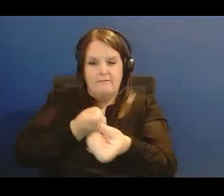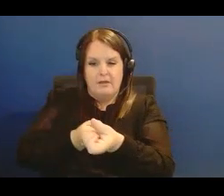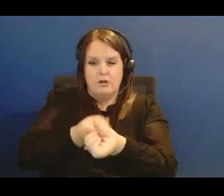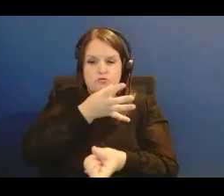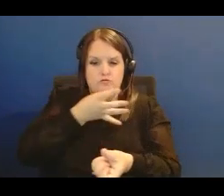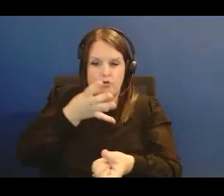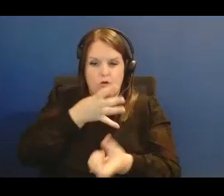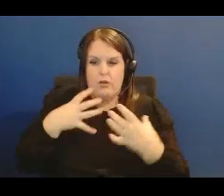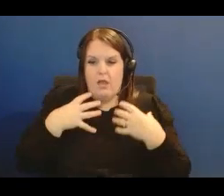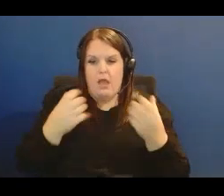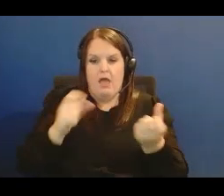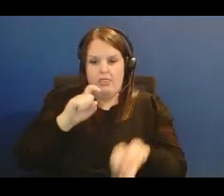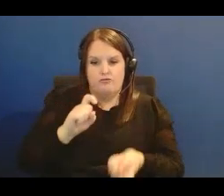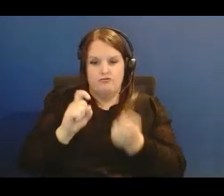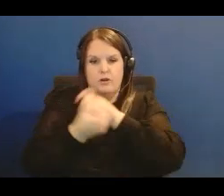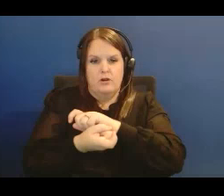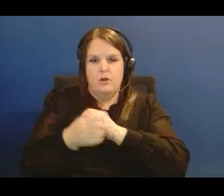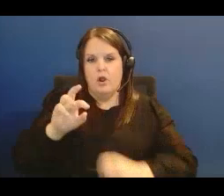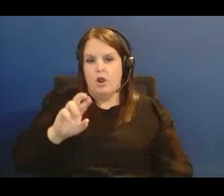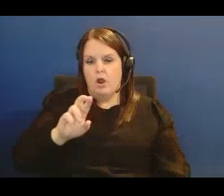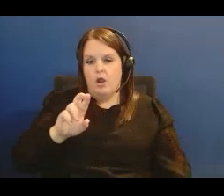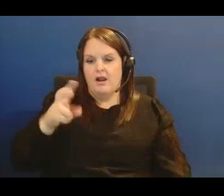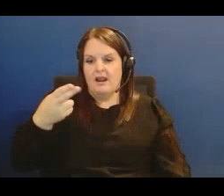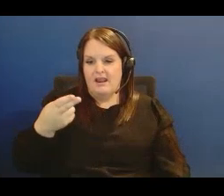Health Transformation, or RHT, grant.